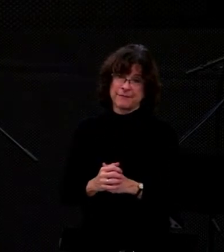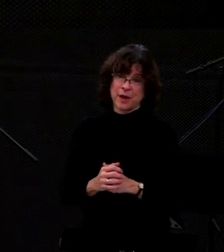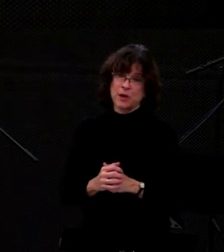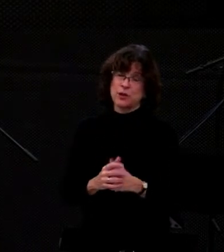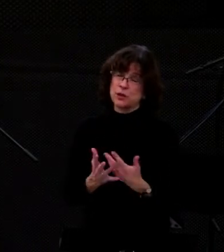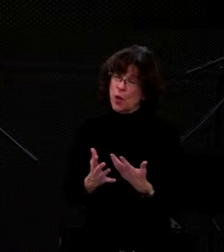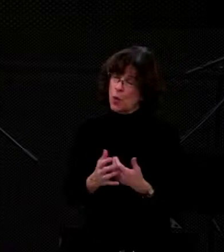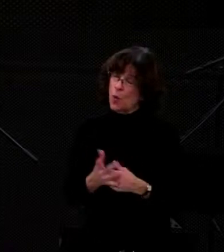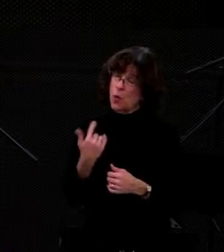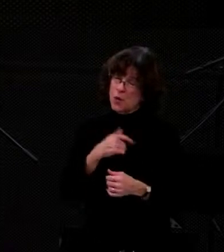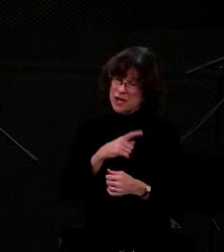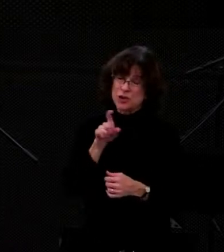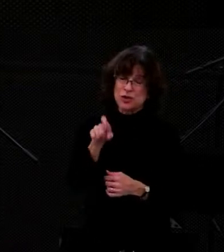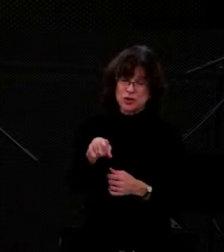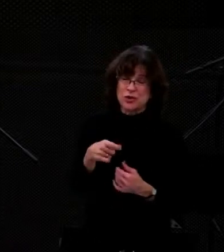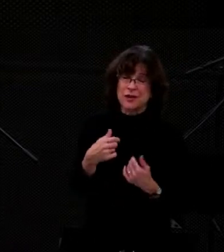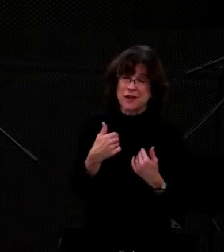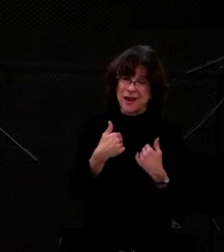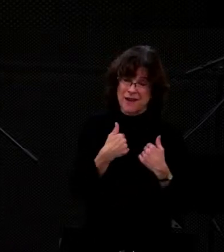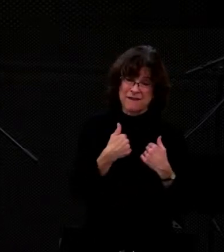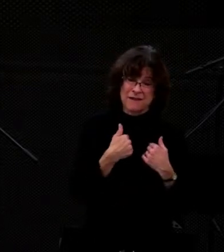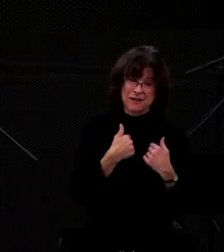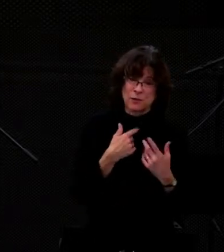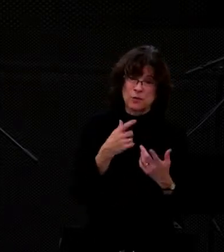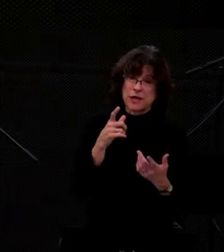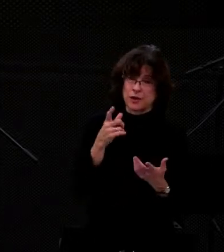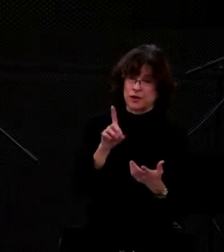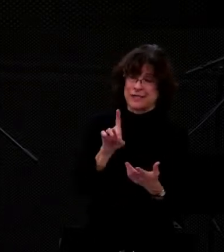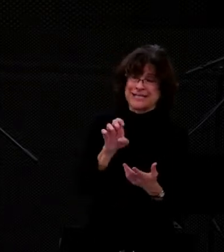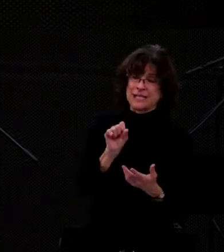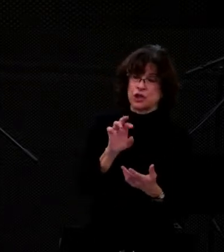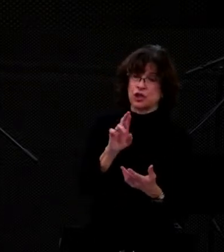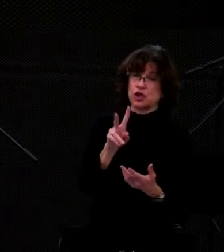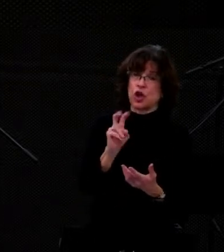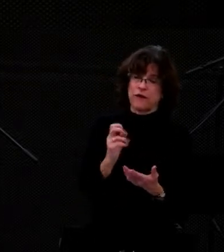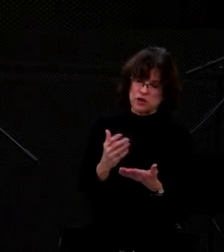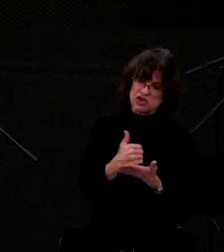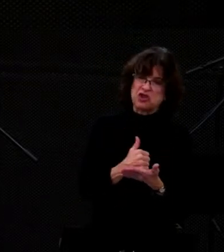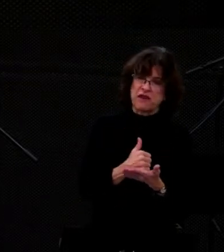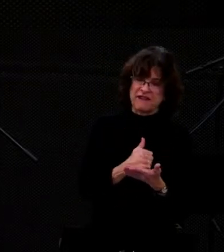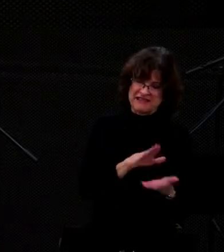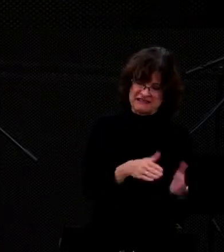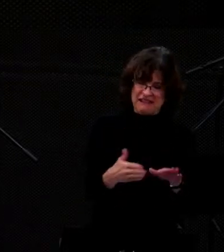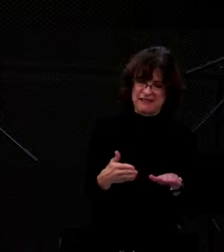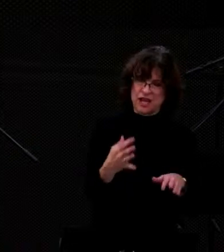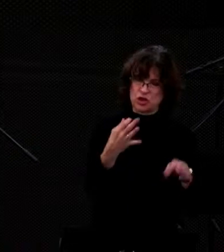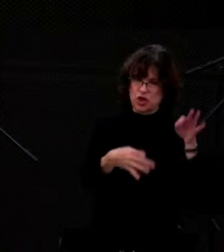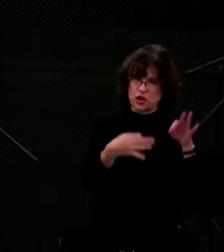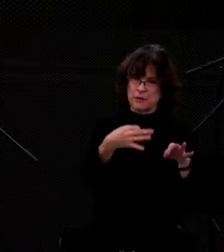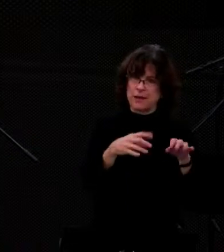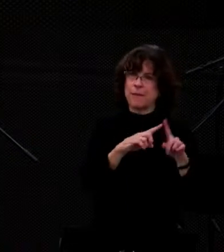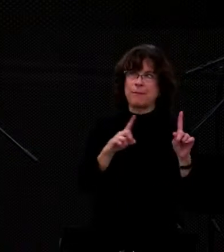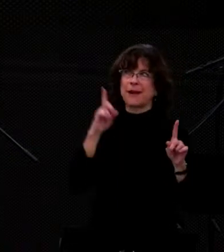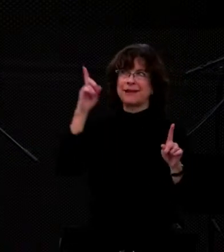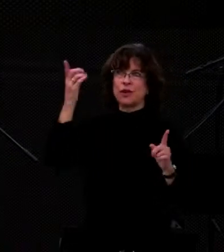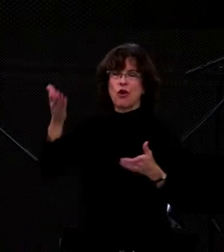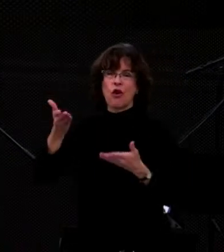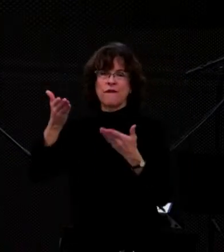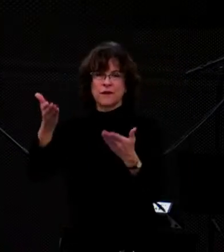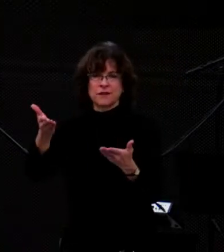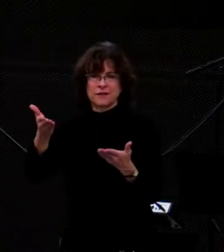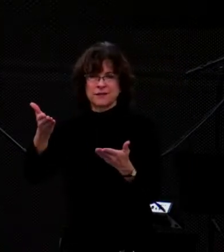We deserve death and judgment, but are offered Christ as a free gift of eternal life in Him, by faith in